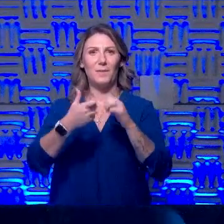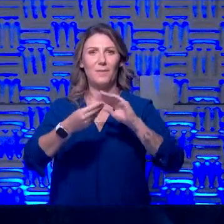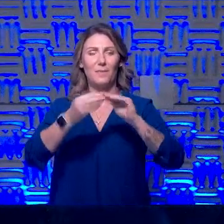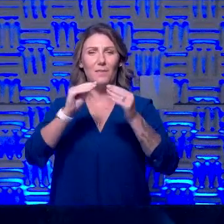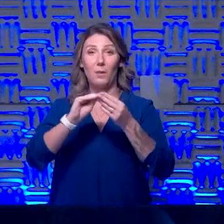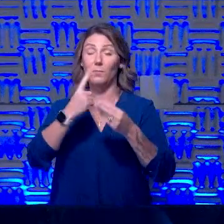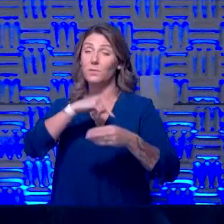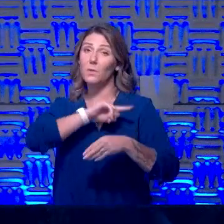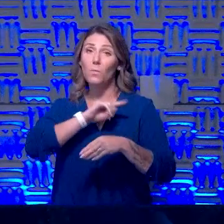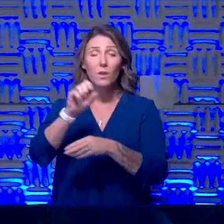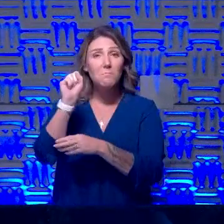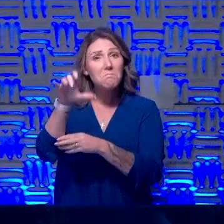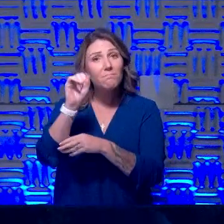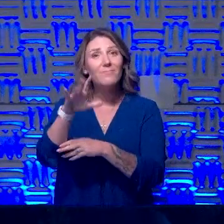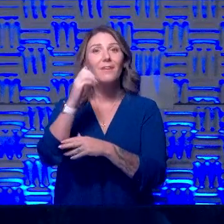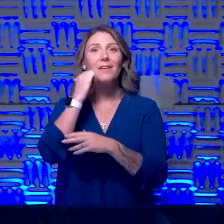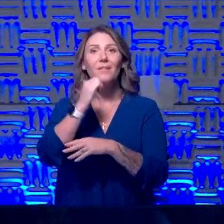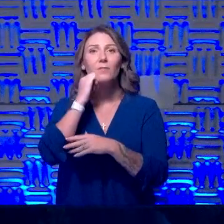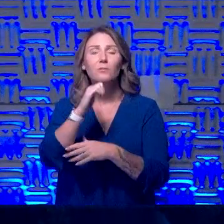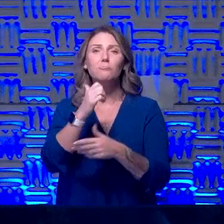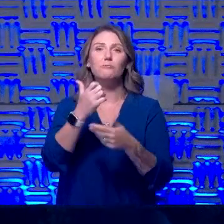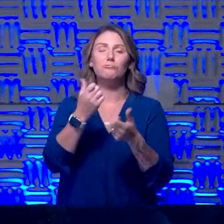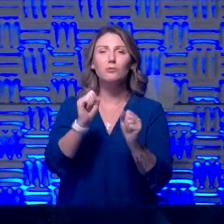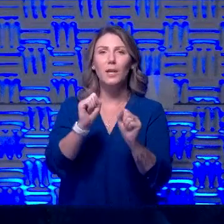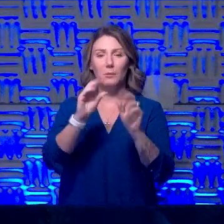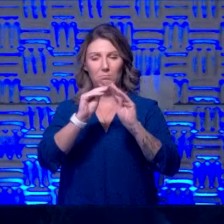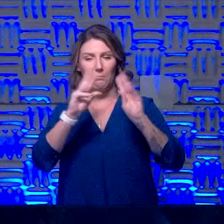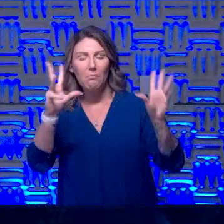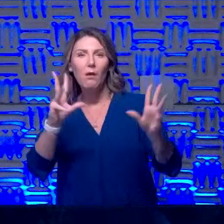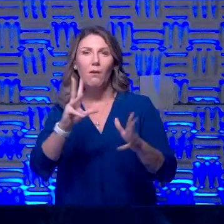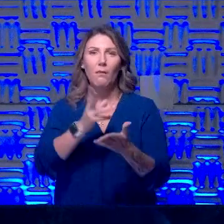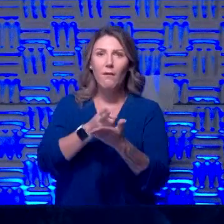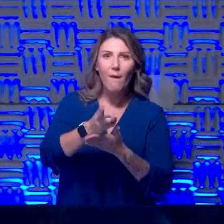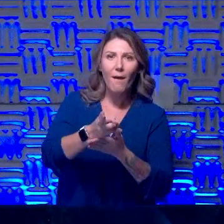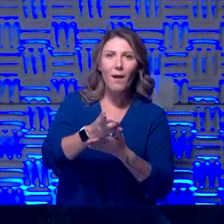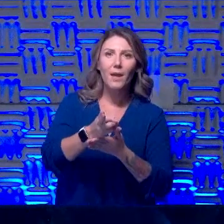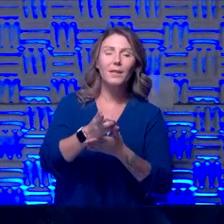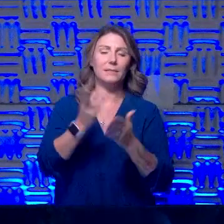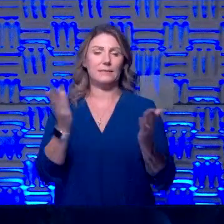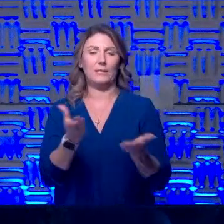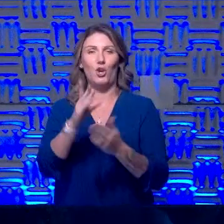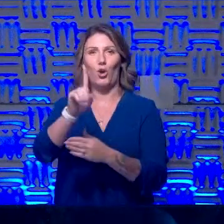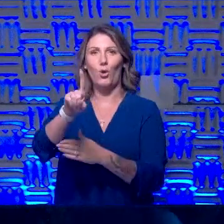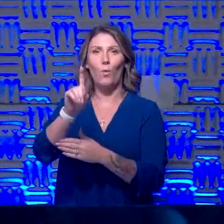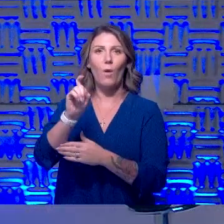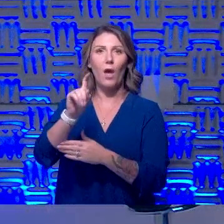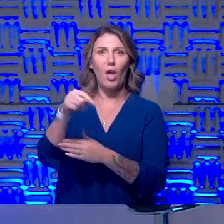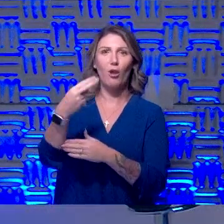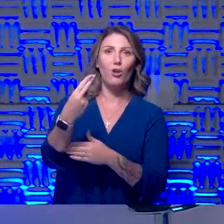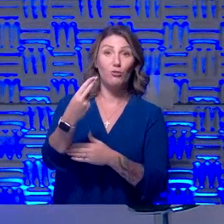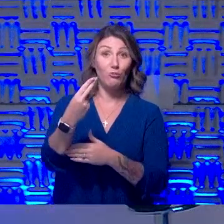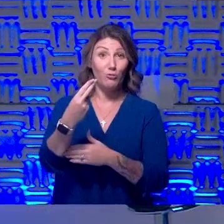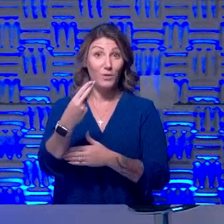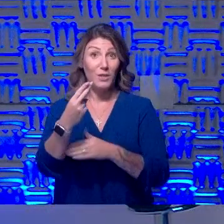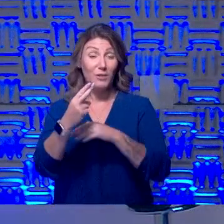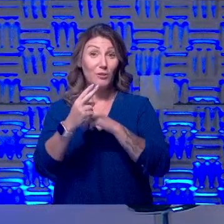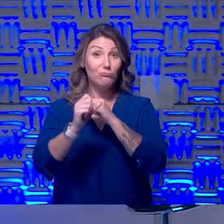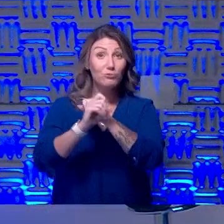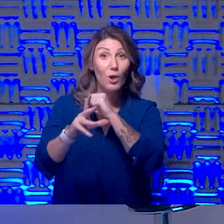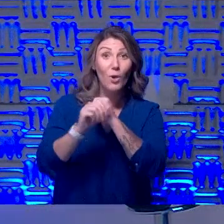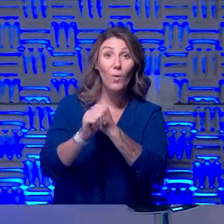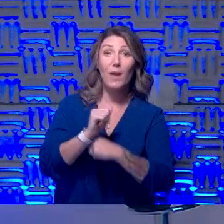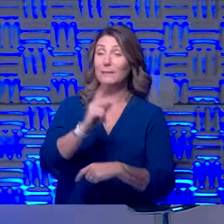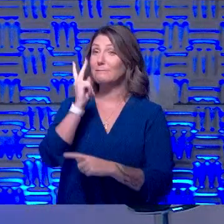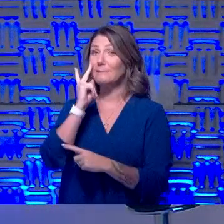giving our numbers every day because we try to be transparent and honest about where things were. And here in our 100th episode, Dana, I see no